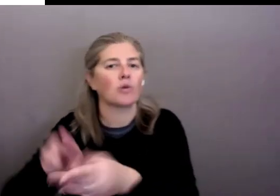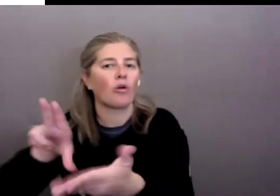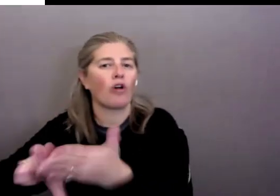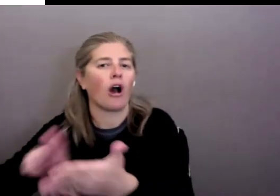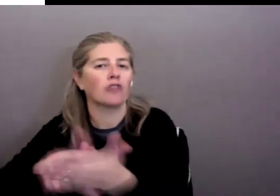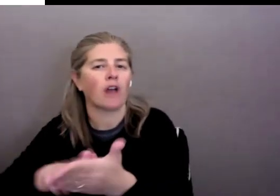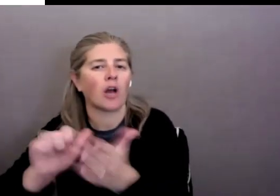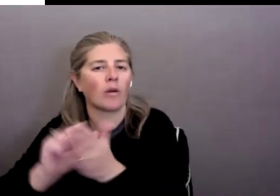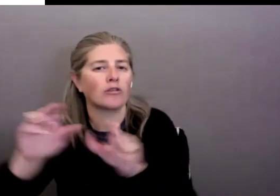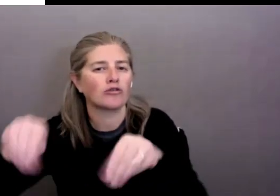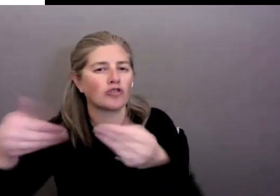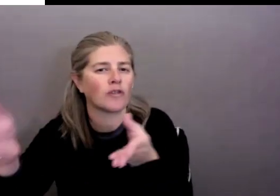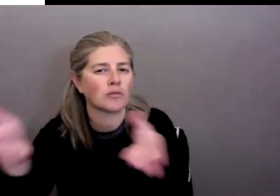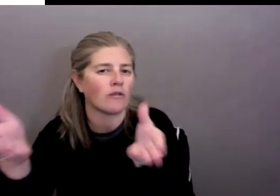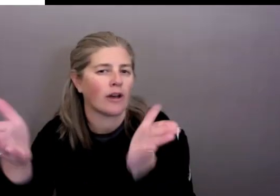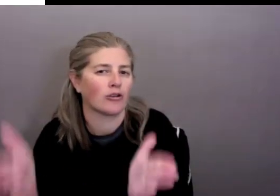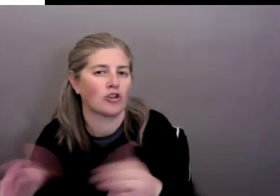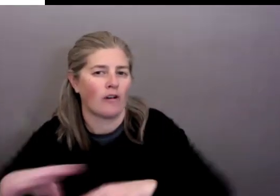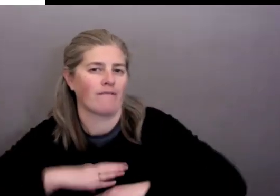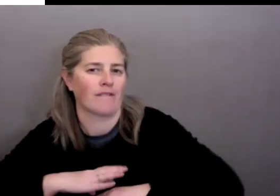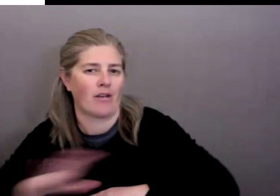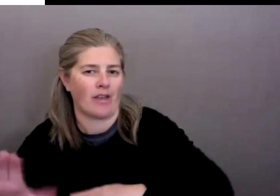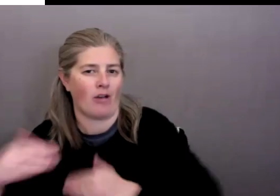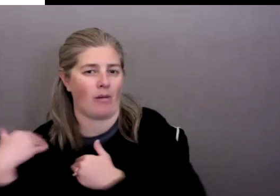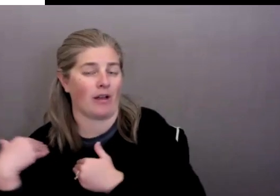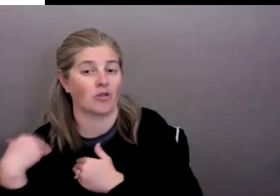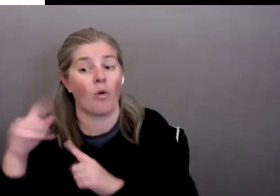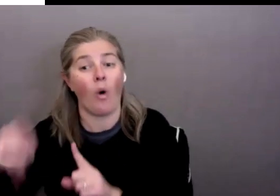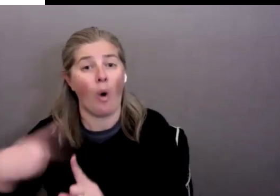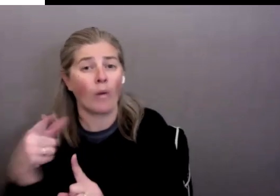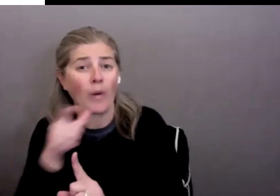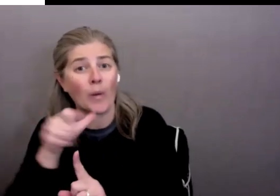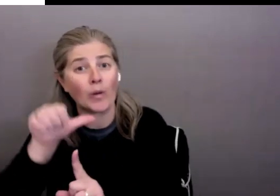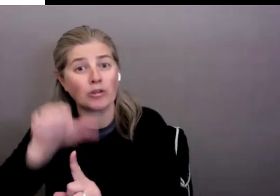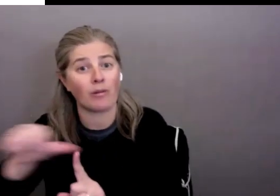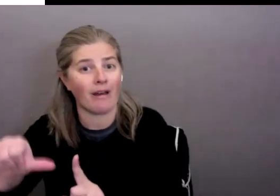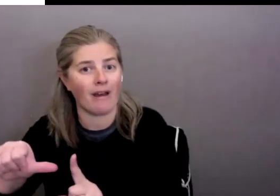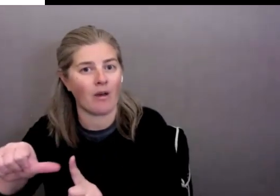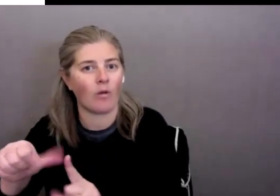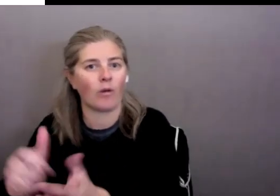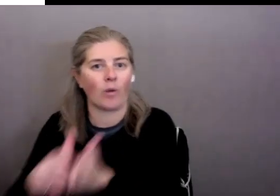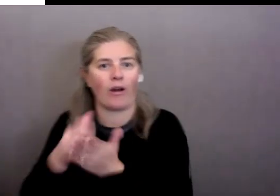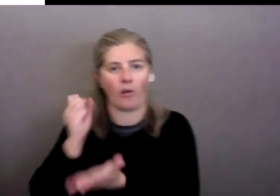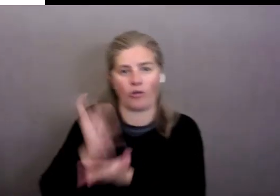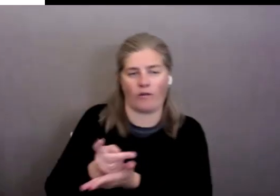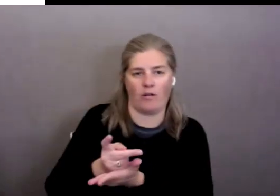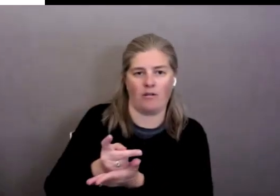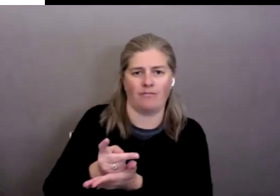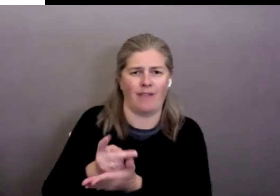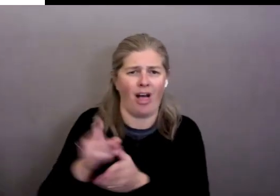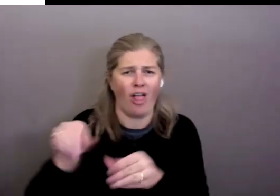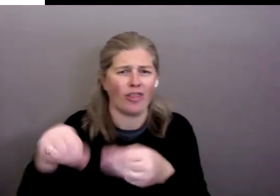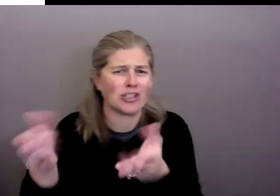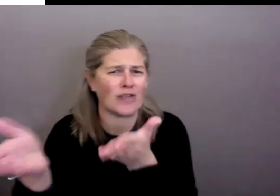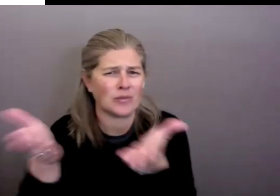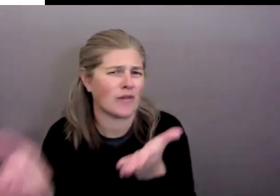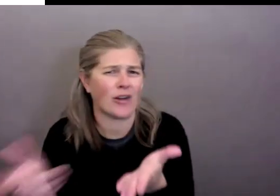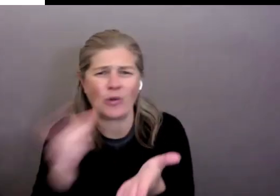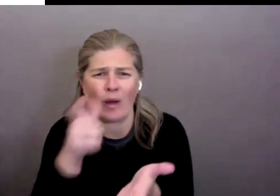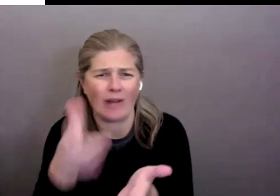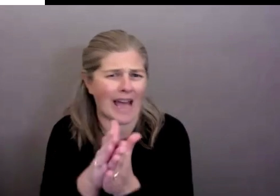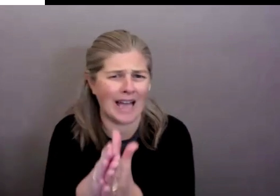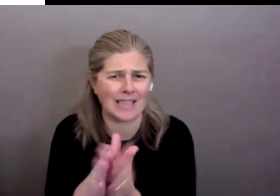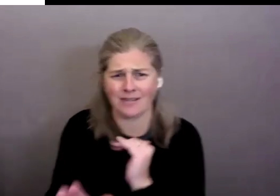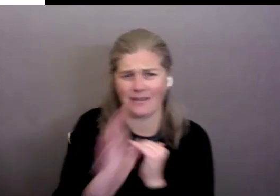its obligations. Only the AAA needs to seek prior approval in such an arrangement. The service provider does not need to seek approval from the